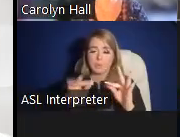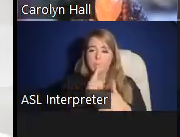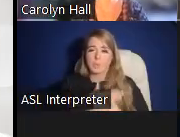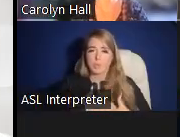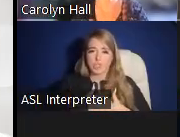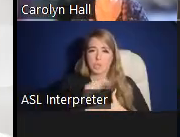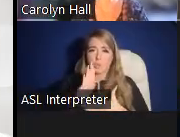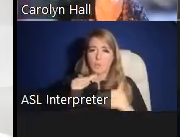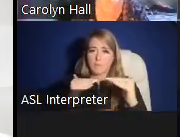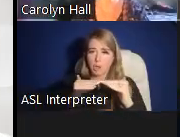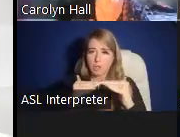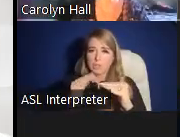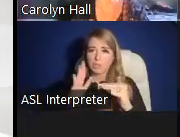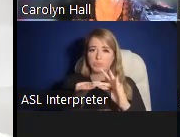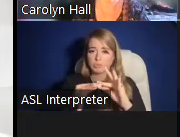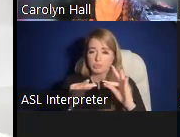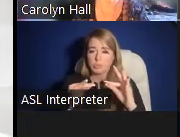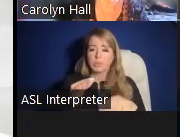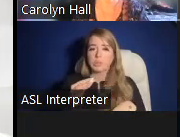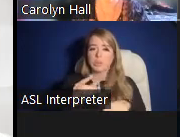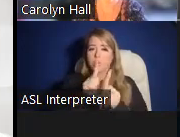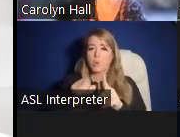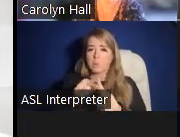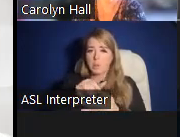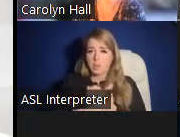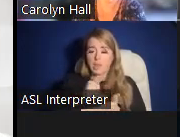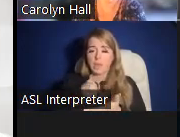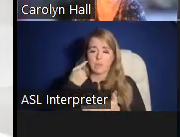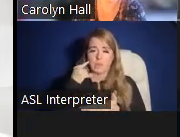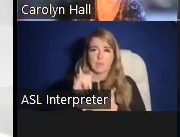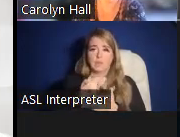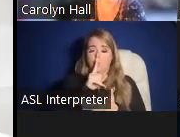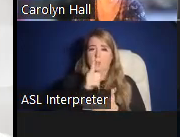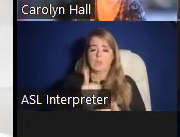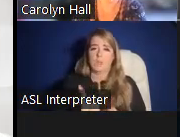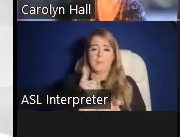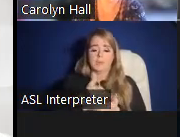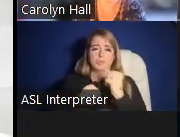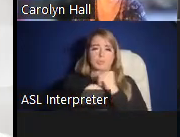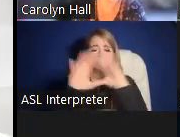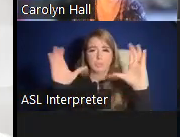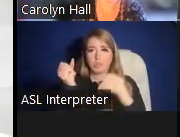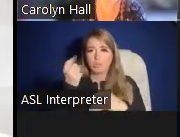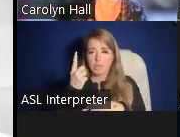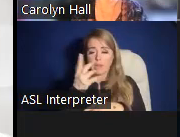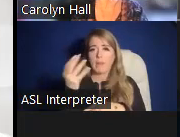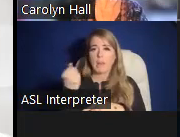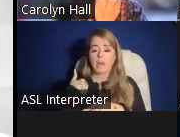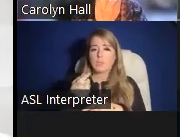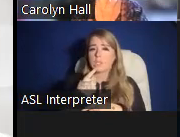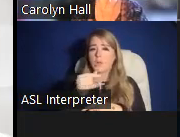your thoroughness and having reviewed the report. I think that that's really, really insightful. So I would say in part